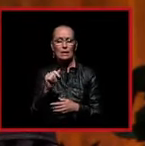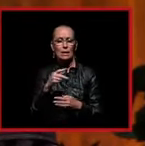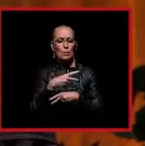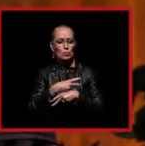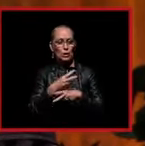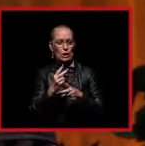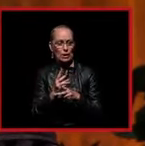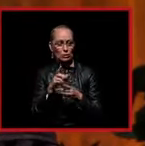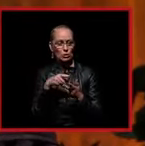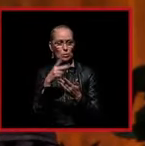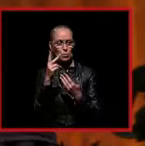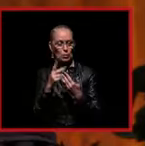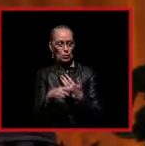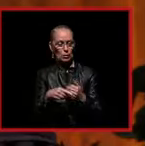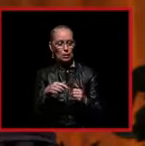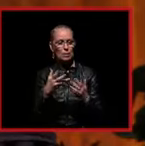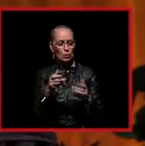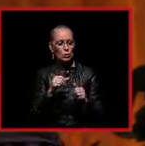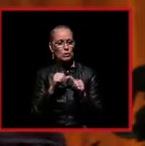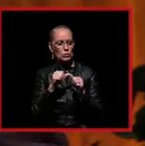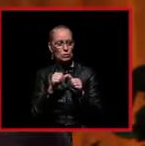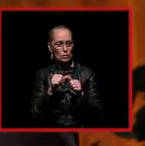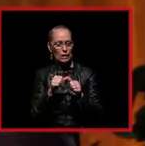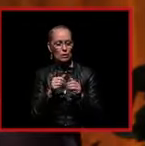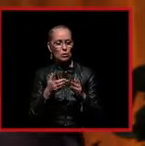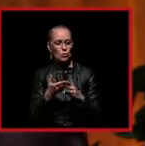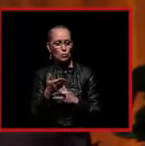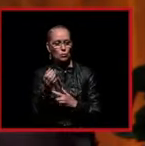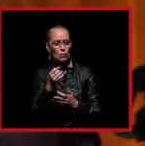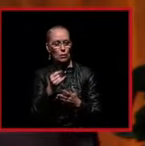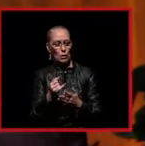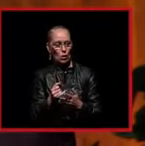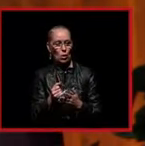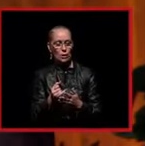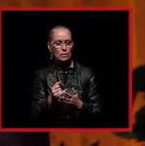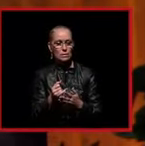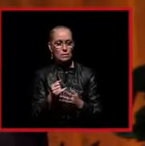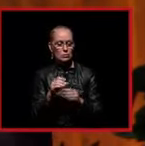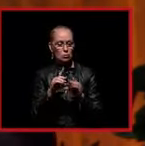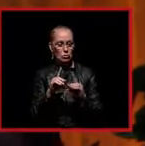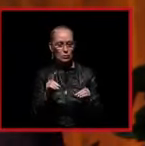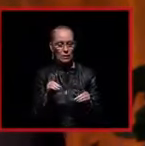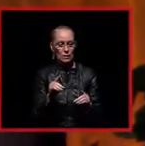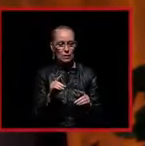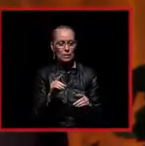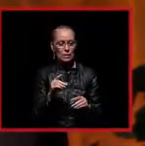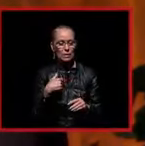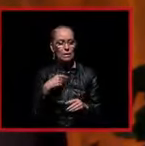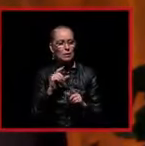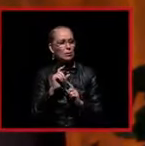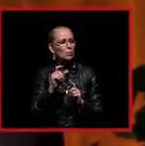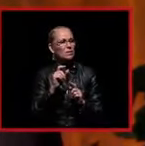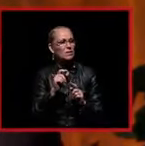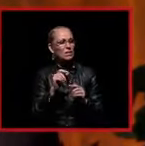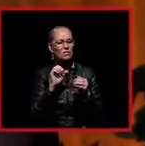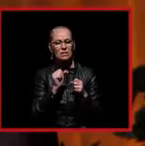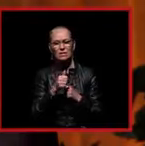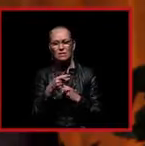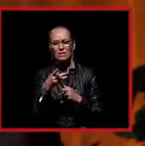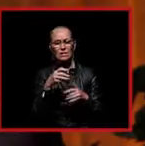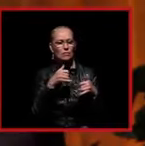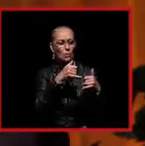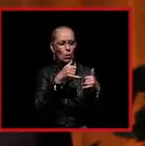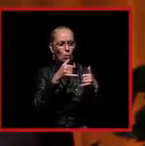in the arts and humanities. He was the recipient of this year's Eugenia Maria de Hostas and Jack O'Neill Memorial